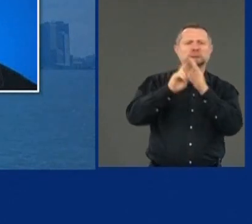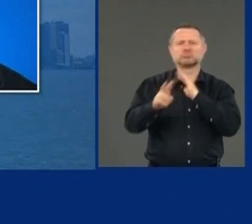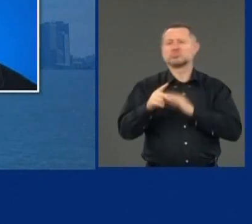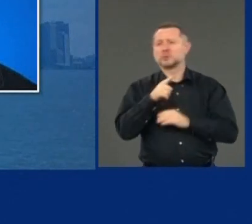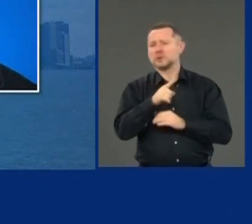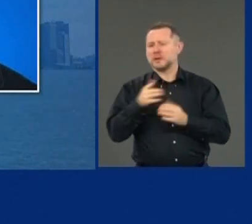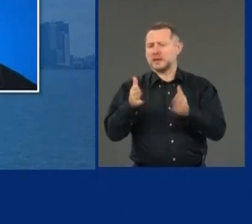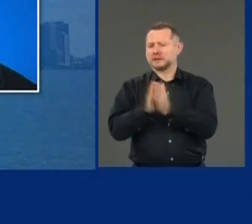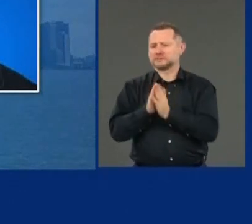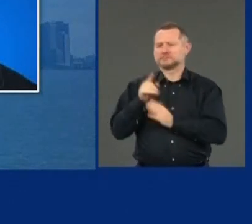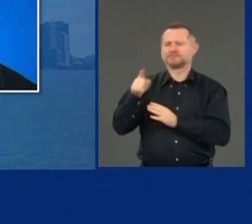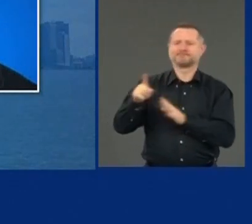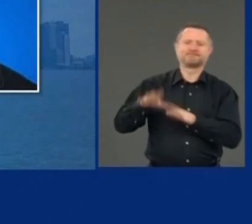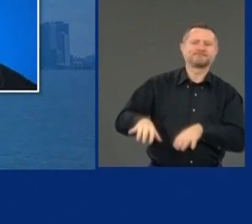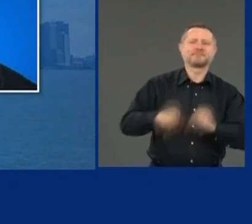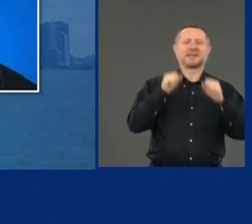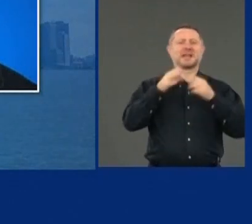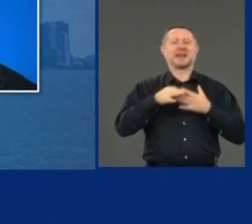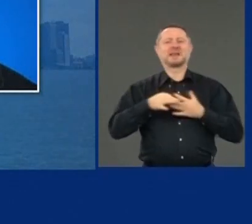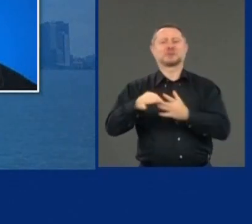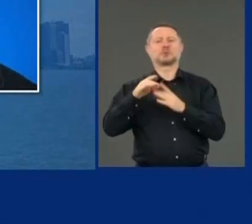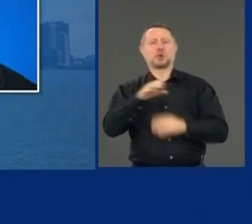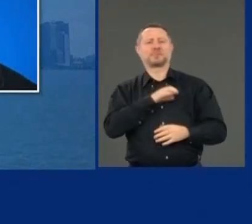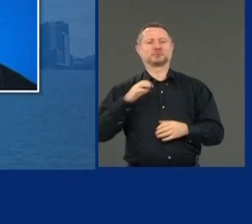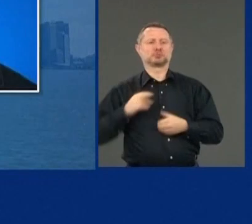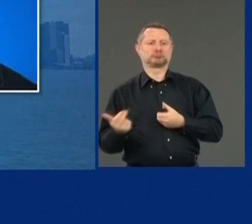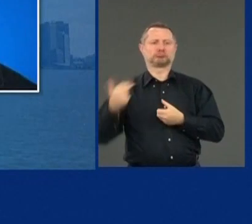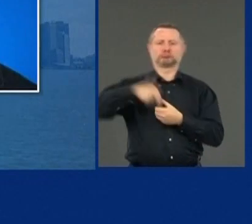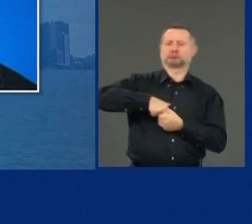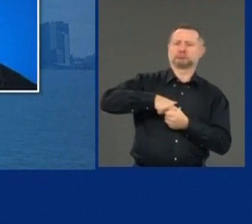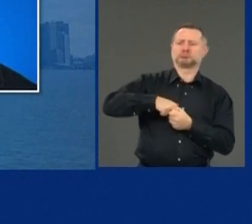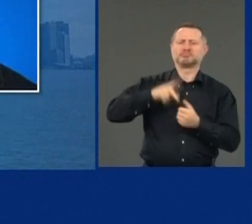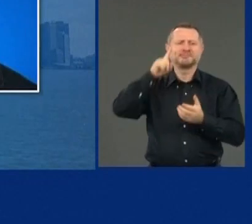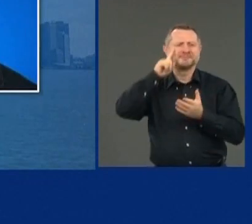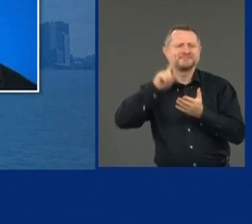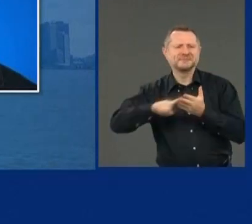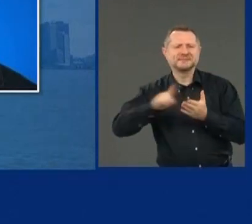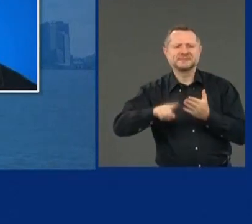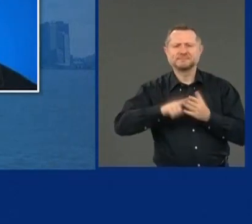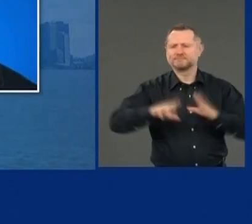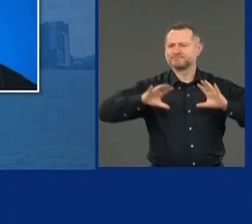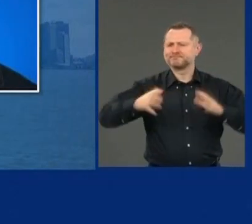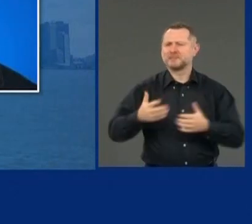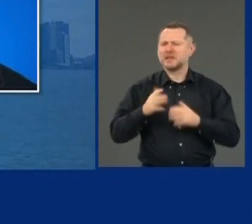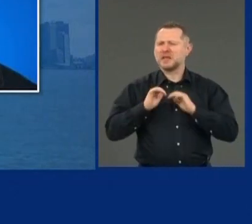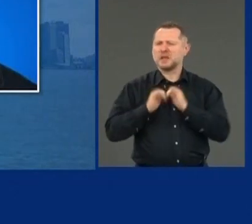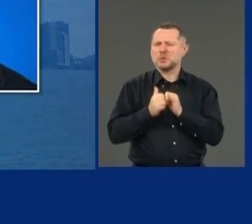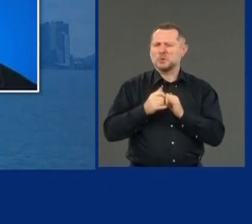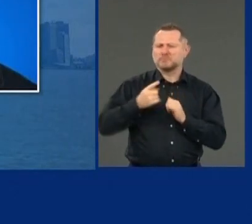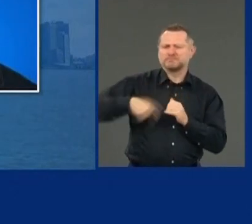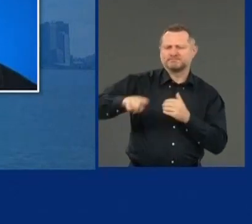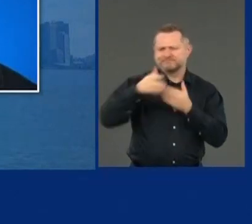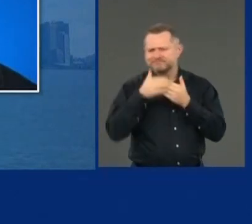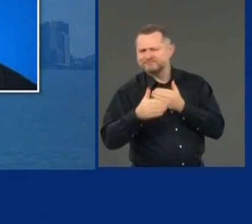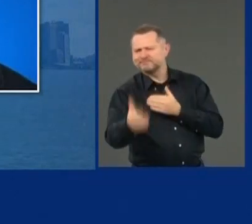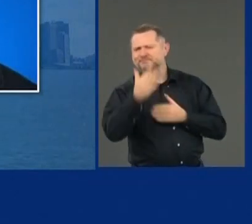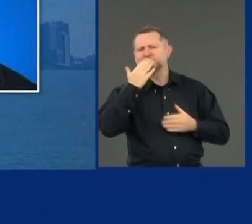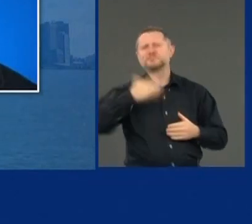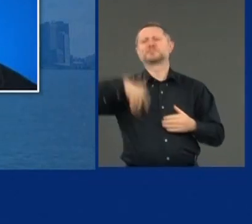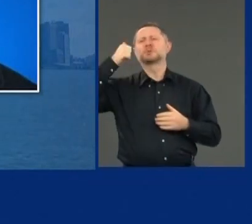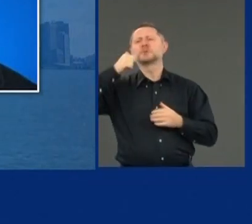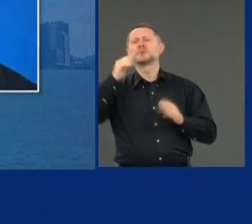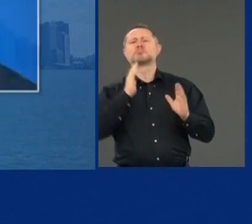a commission for us to look at this situation and say, how do we learn from this and how do we prepare going